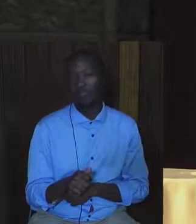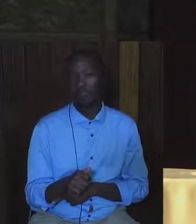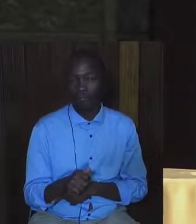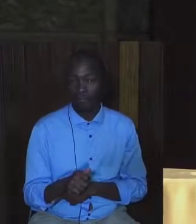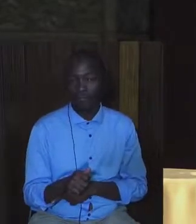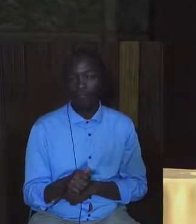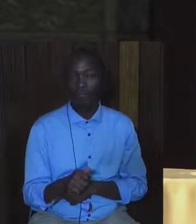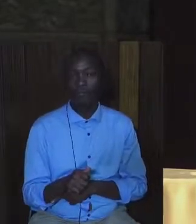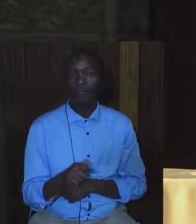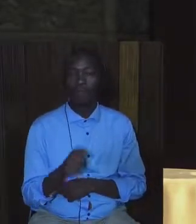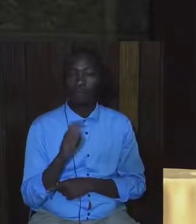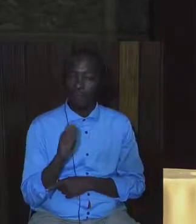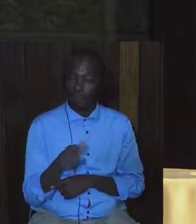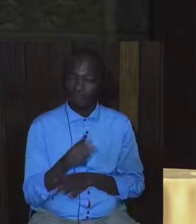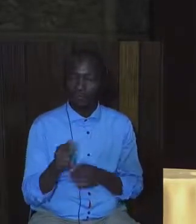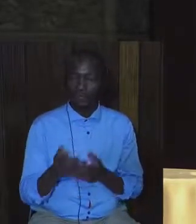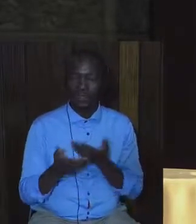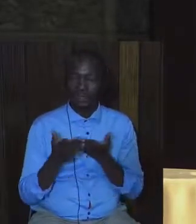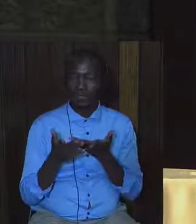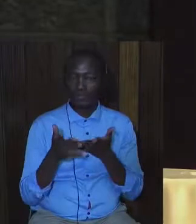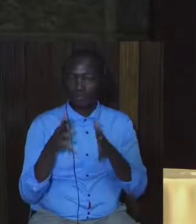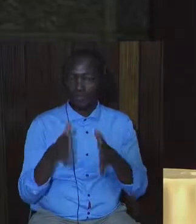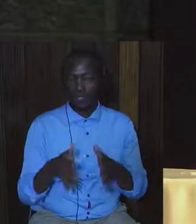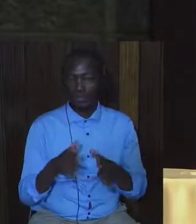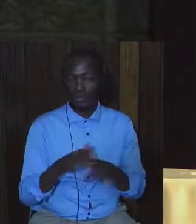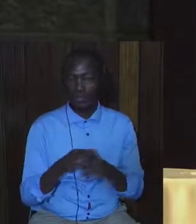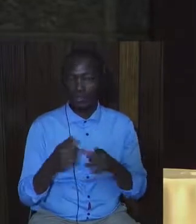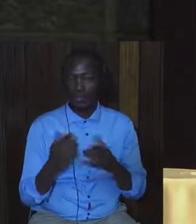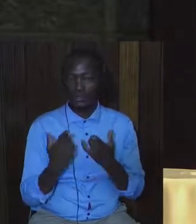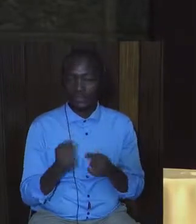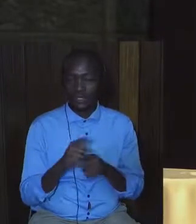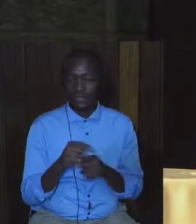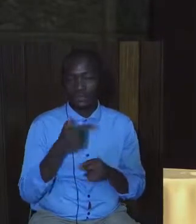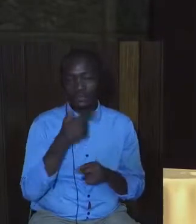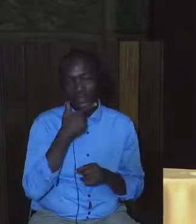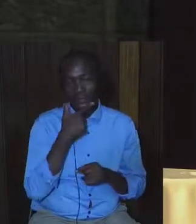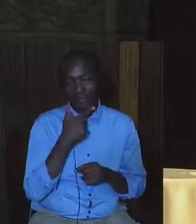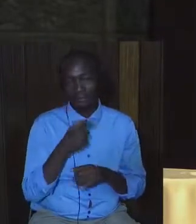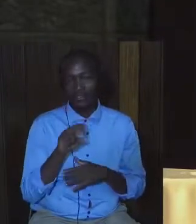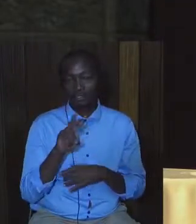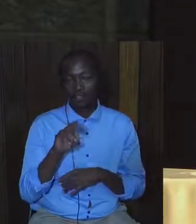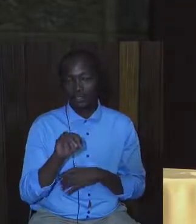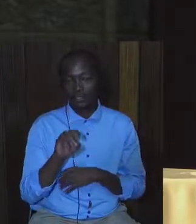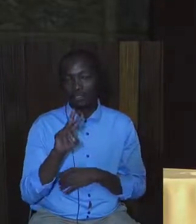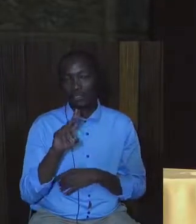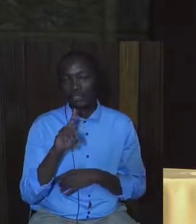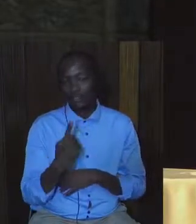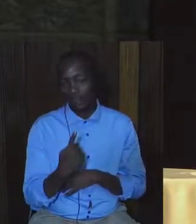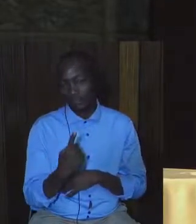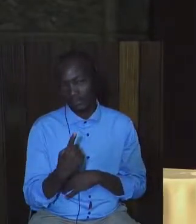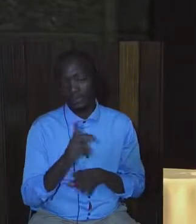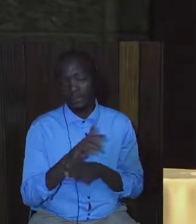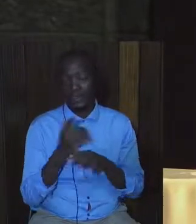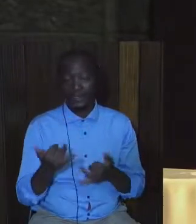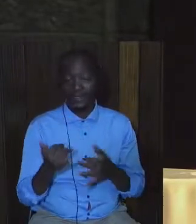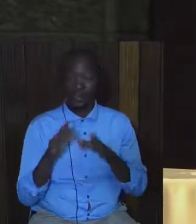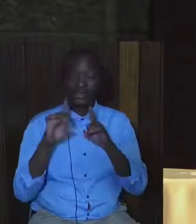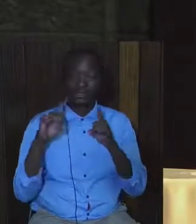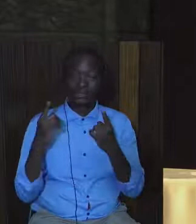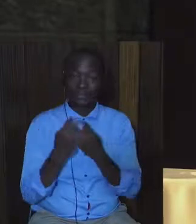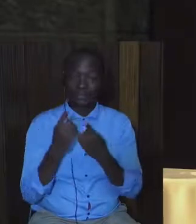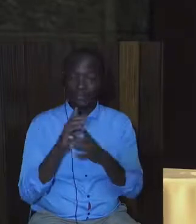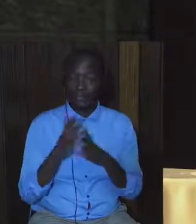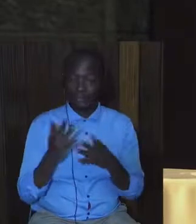was due and payable to the service provider was done in December 2021. The department now, or